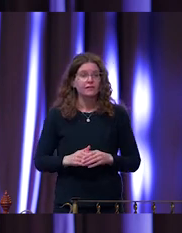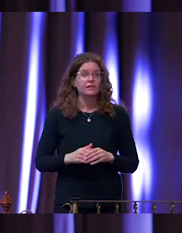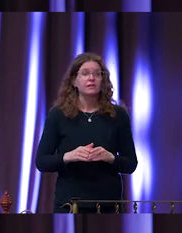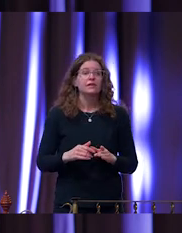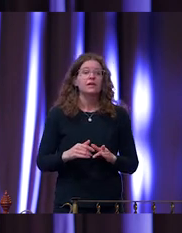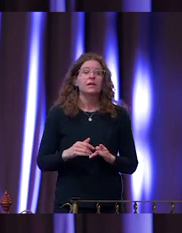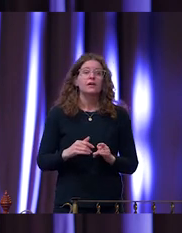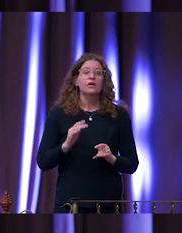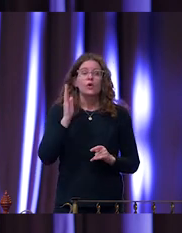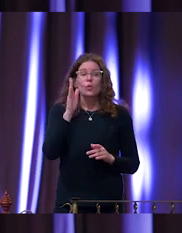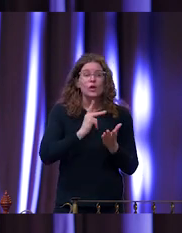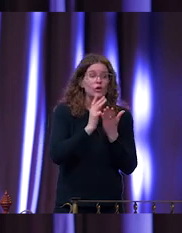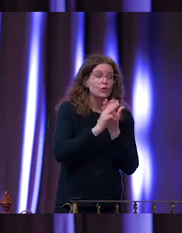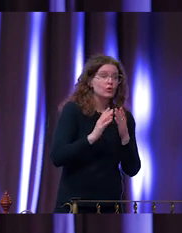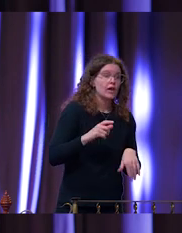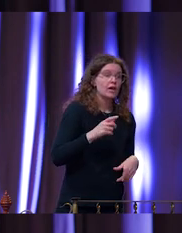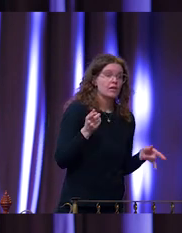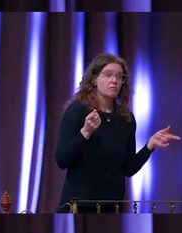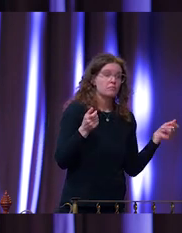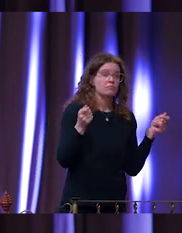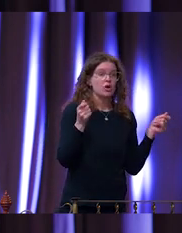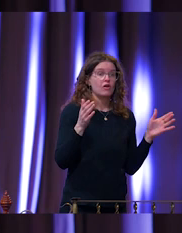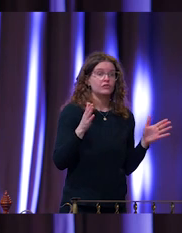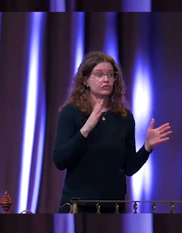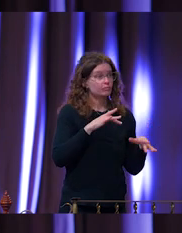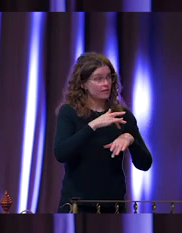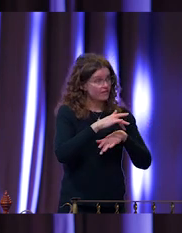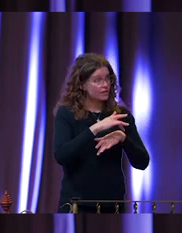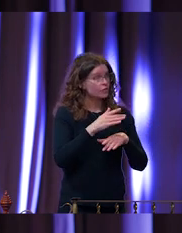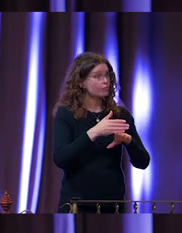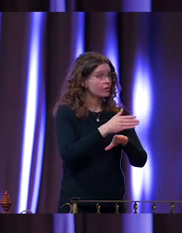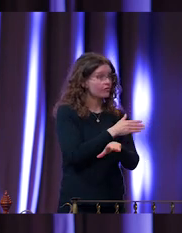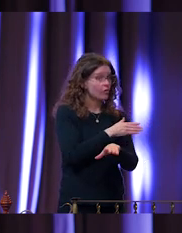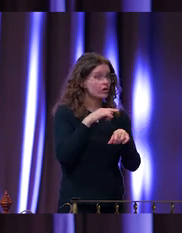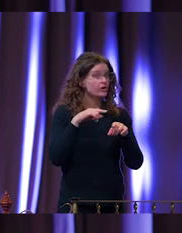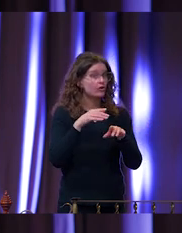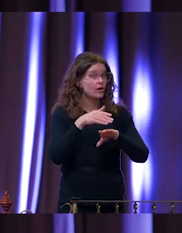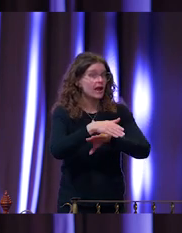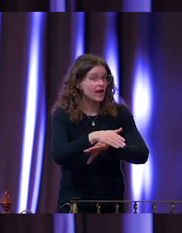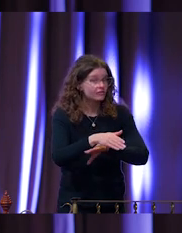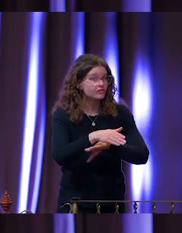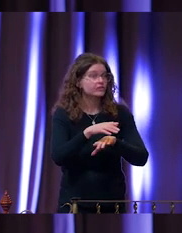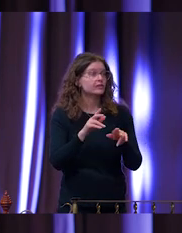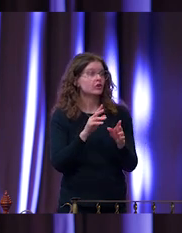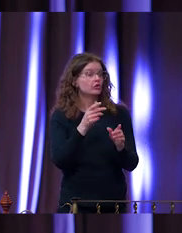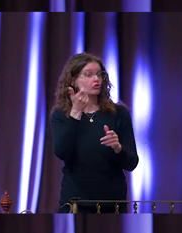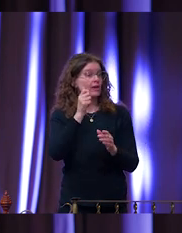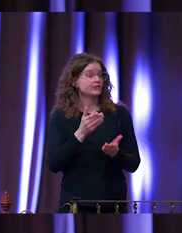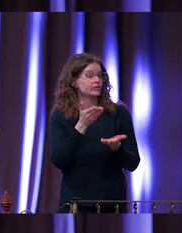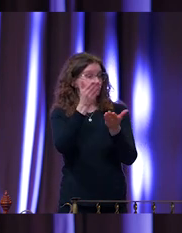making, and will program officers be available for short chats before or when grants are submitted online?